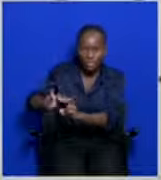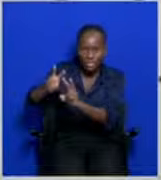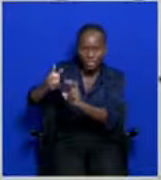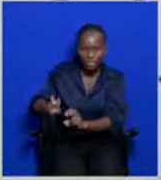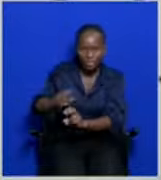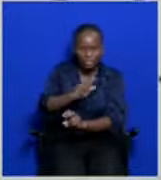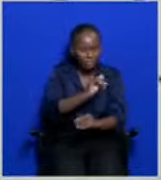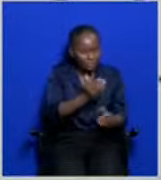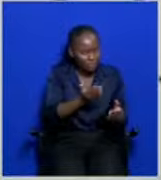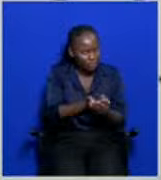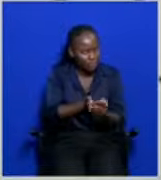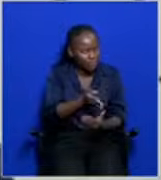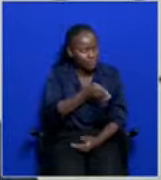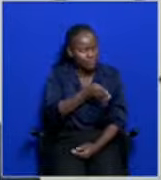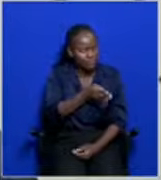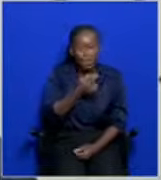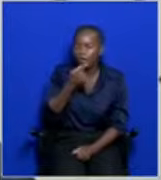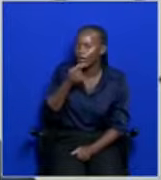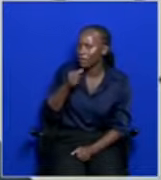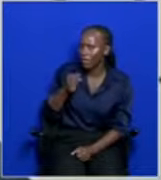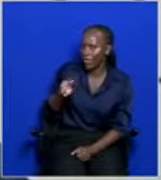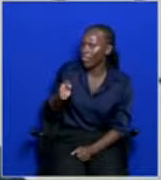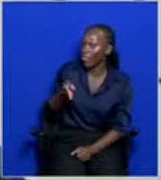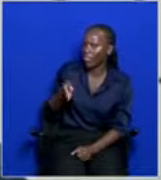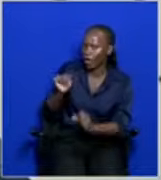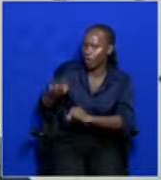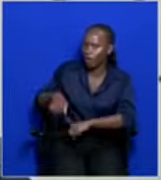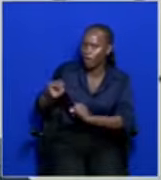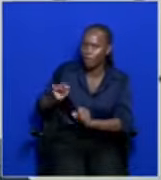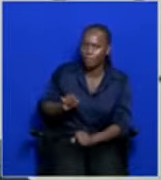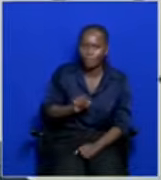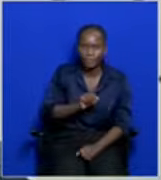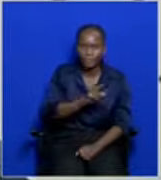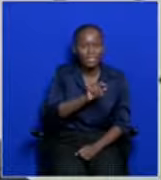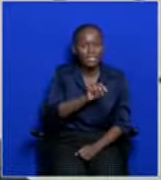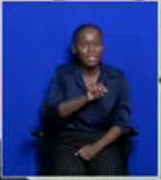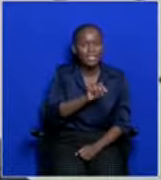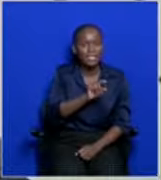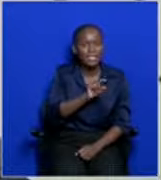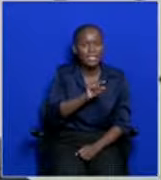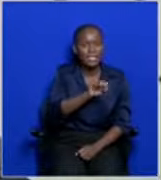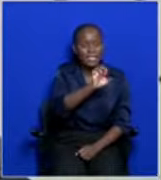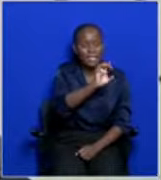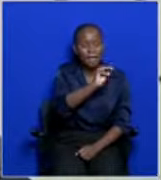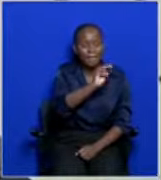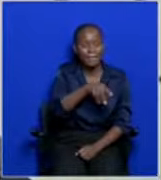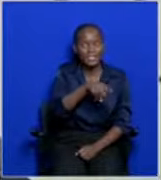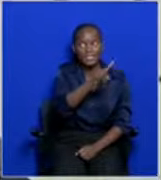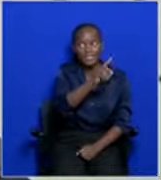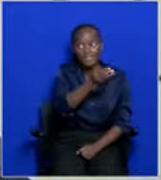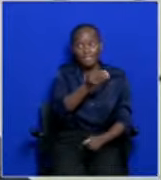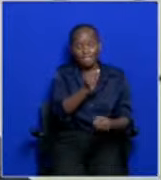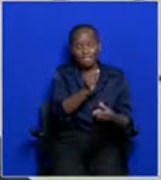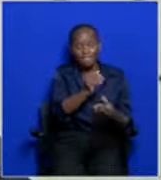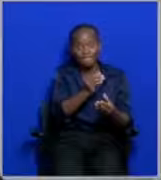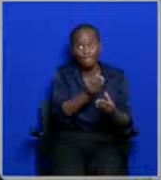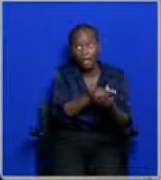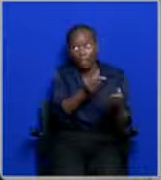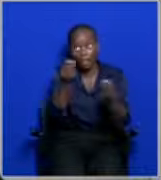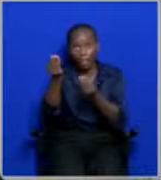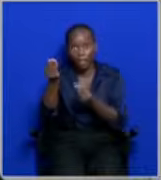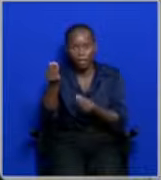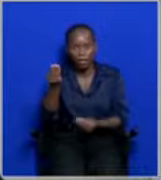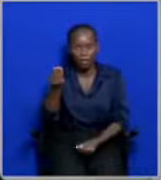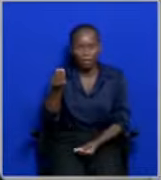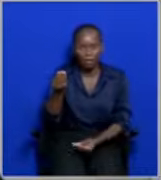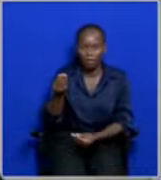confirm. Was it ever filed with EMPD? It was not filed. And the reason